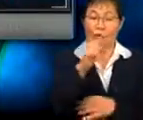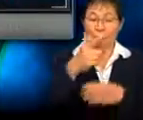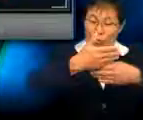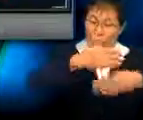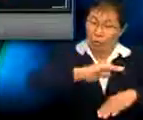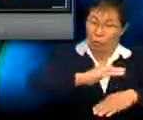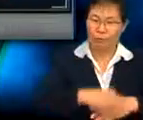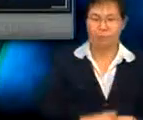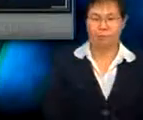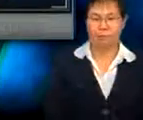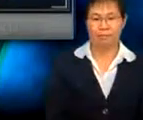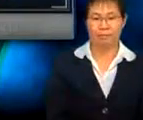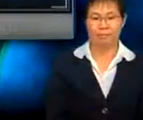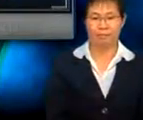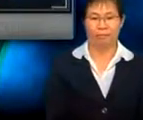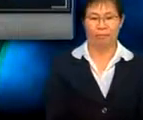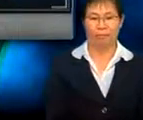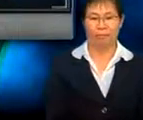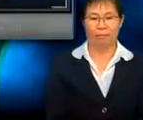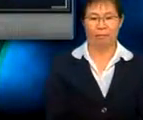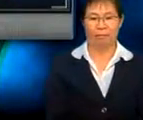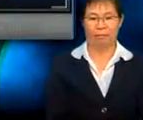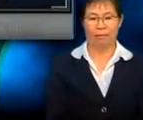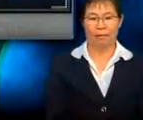the oval window,